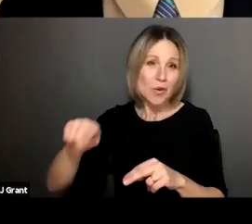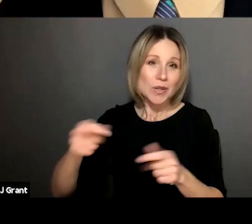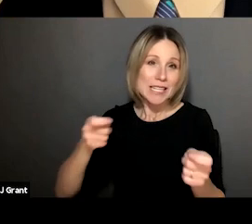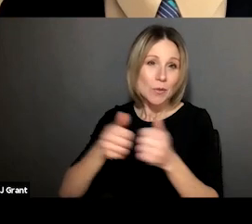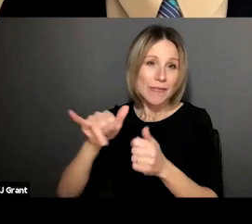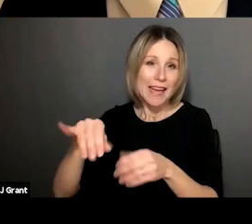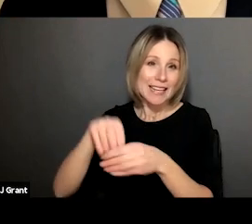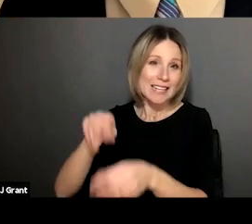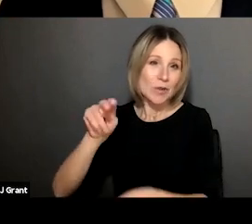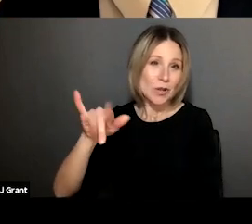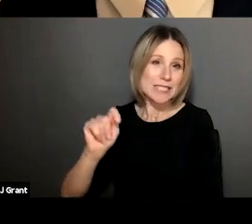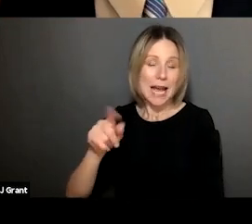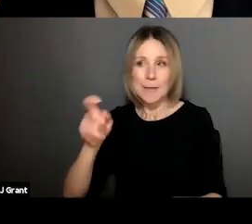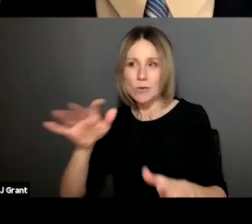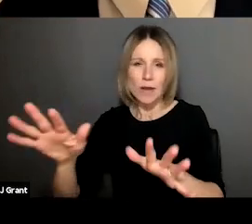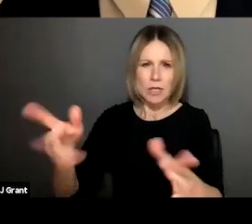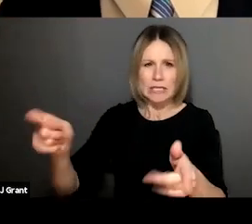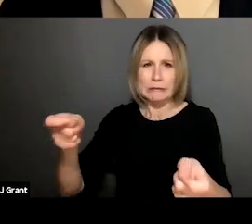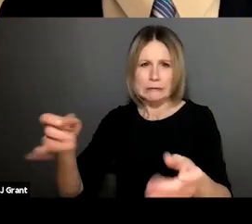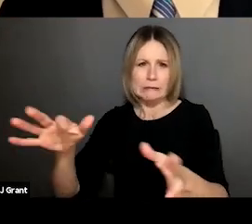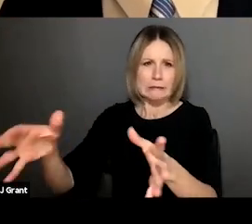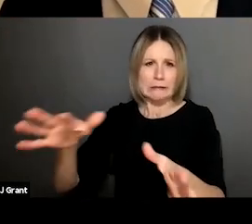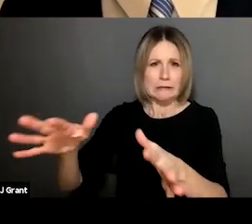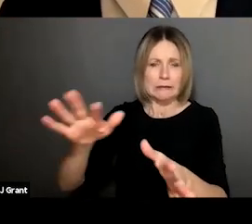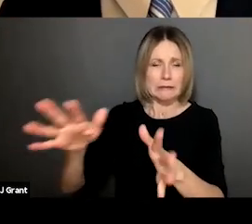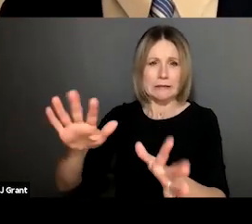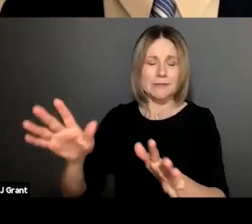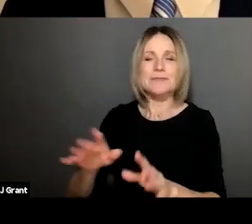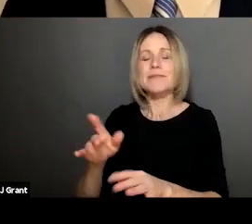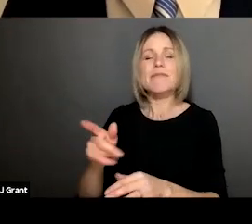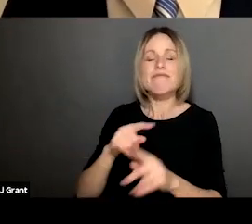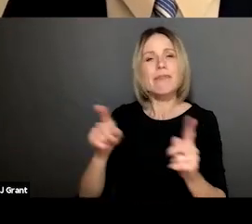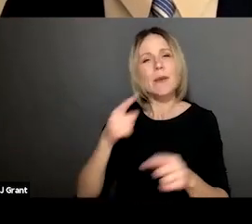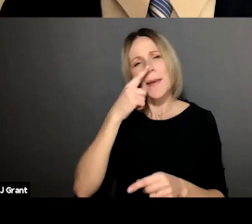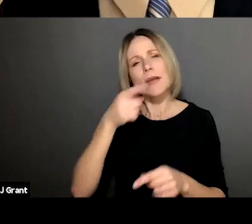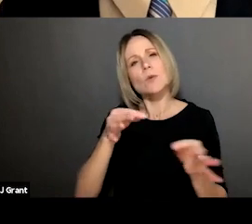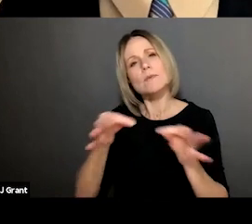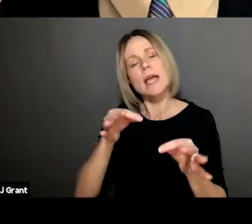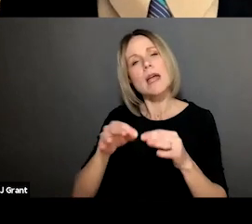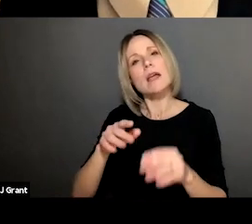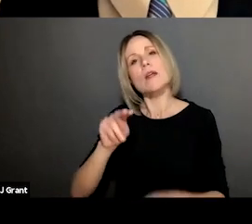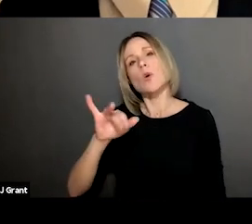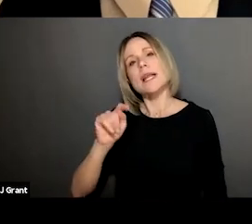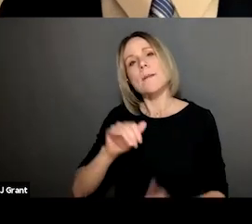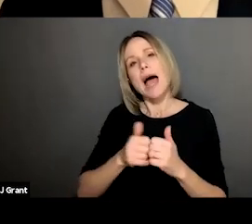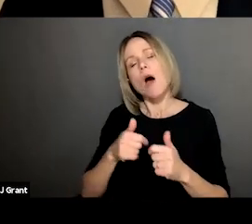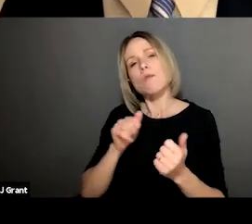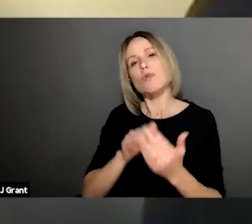someone who's kind of shepherding it. But can you talk a little bit about how the paper has approached sensitive topics like